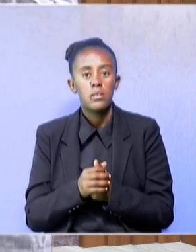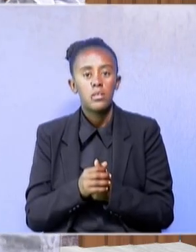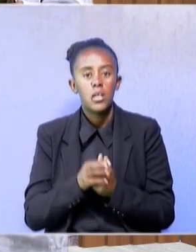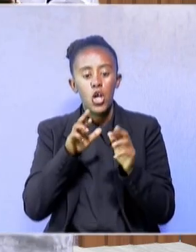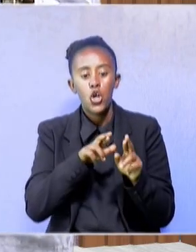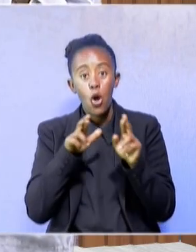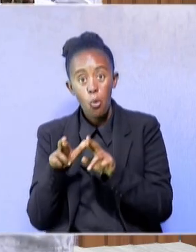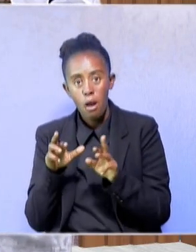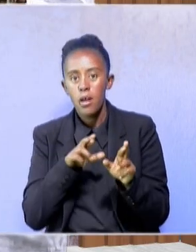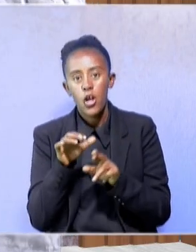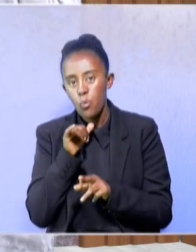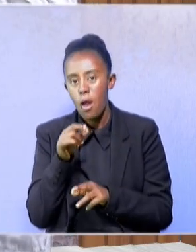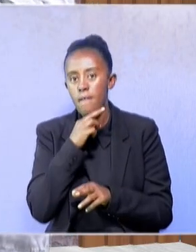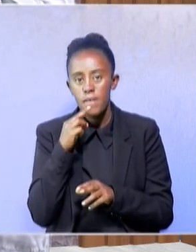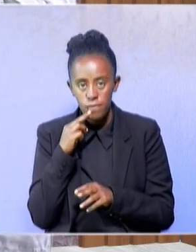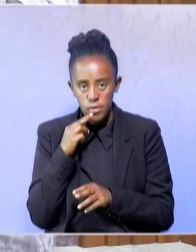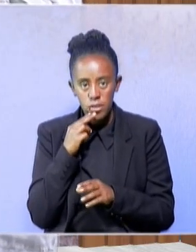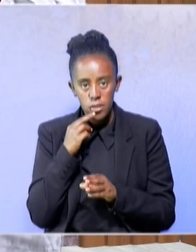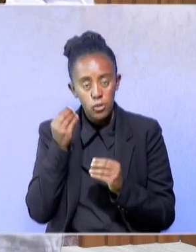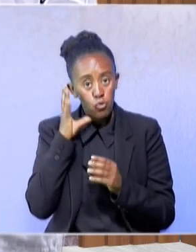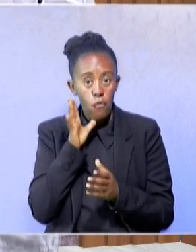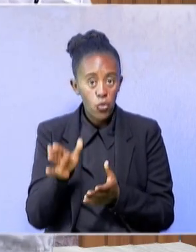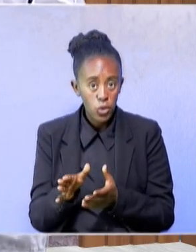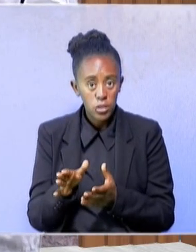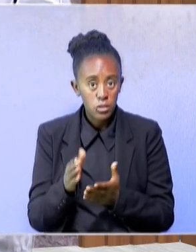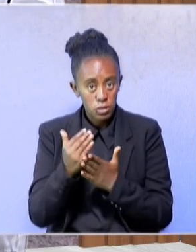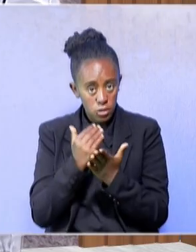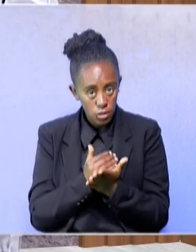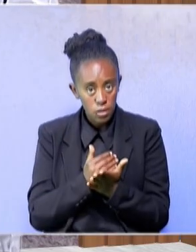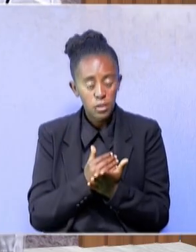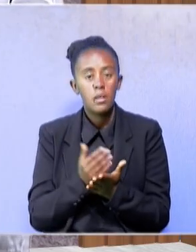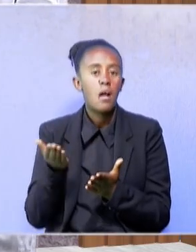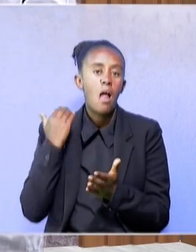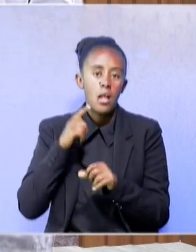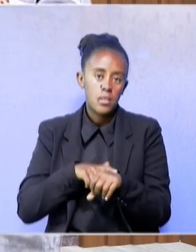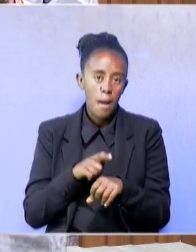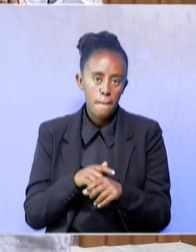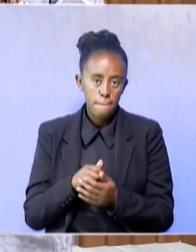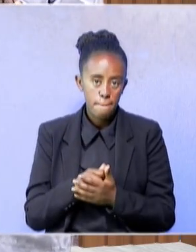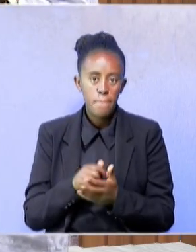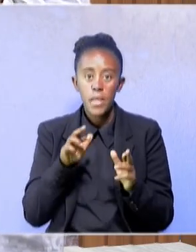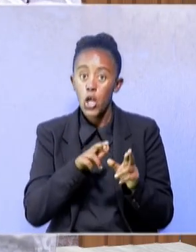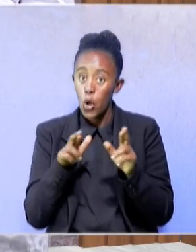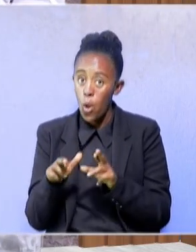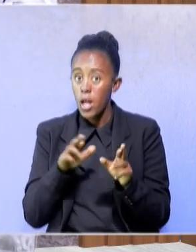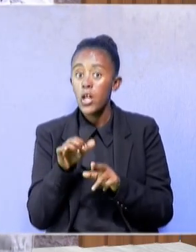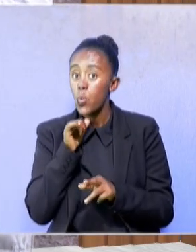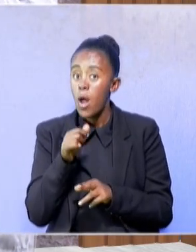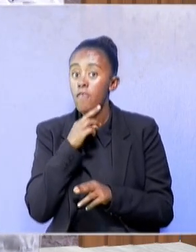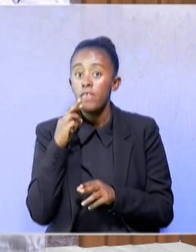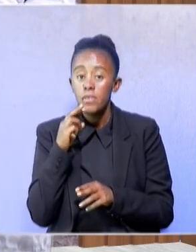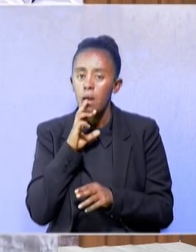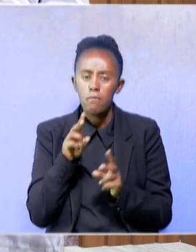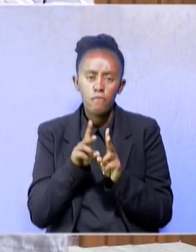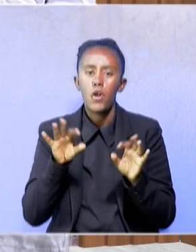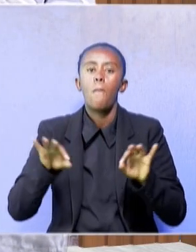and irregular verbs, don't forget the lesson that we learned last time. Regular and irregular verbs are